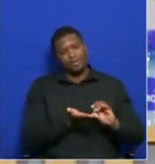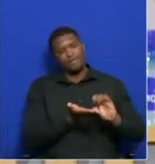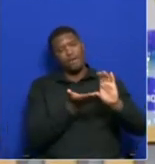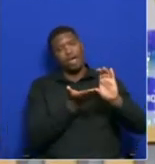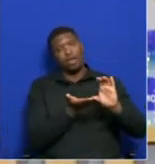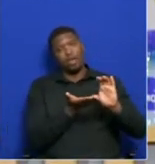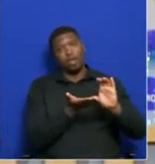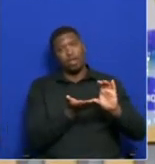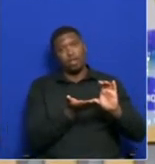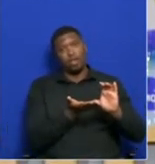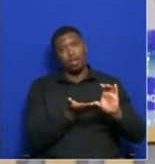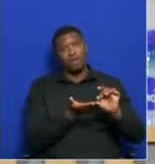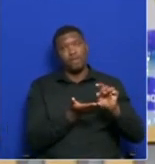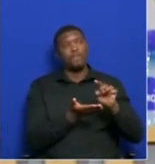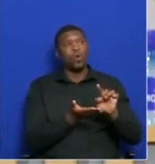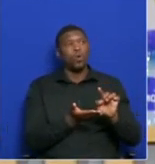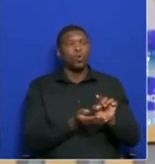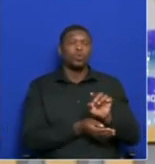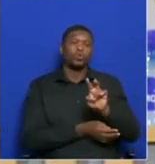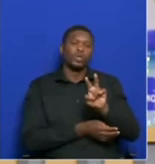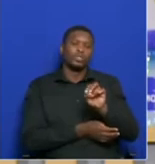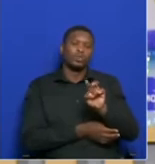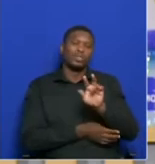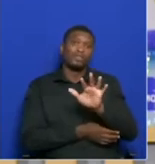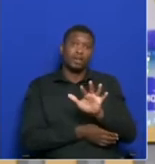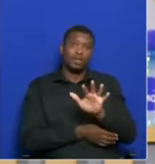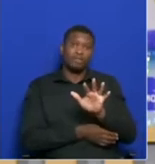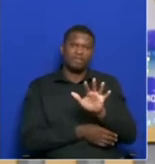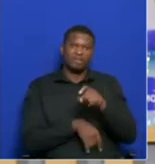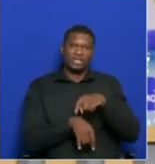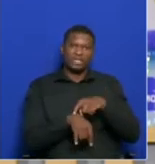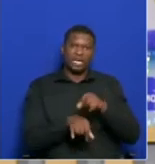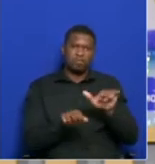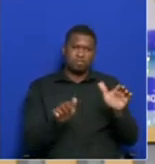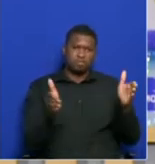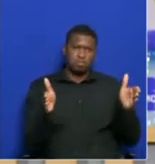period. Commissioner, I've attached here